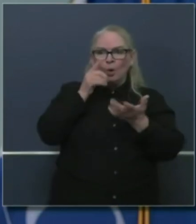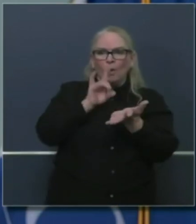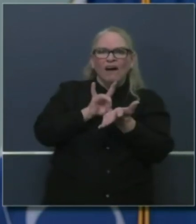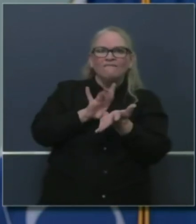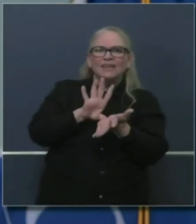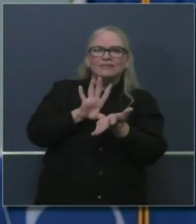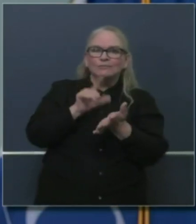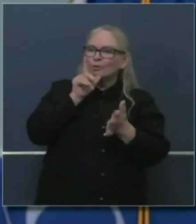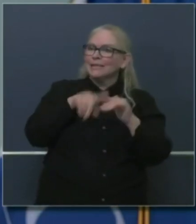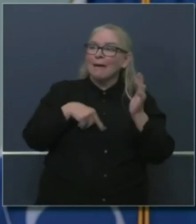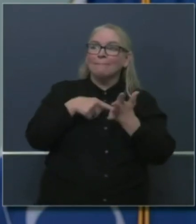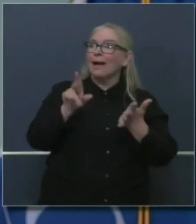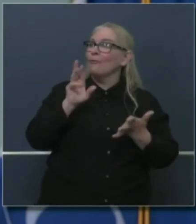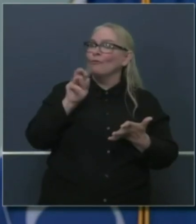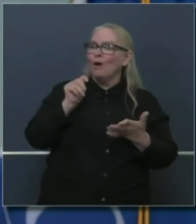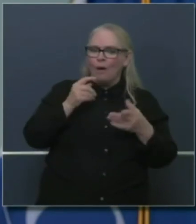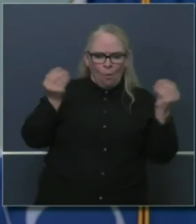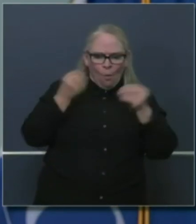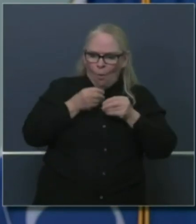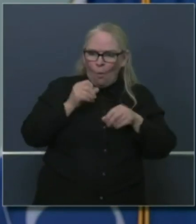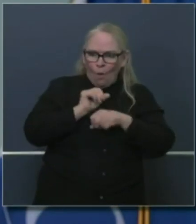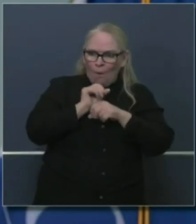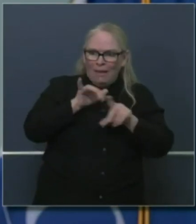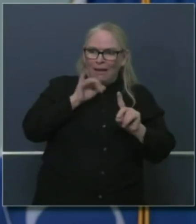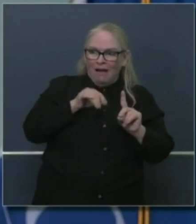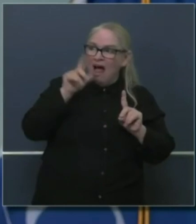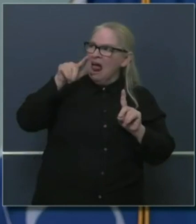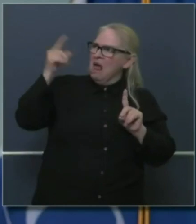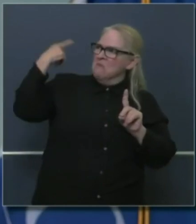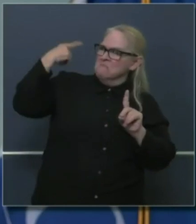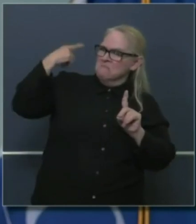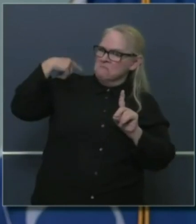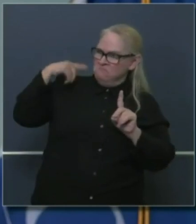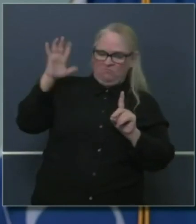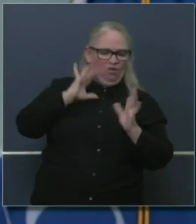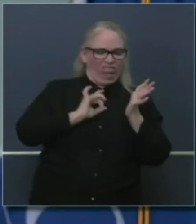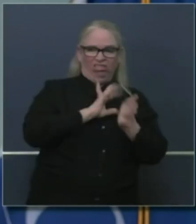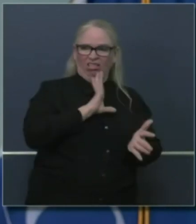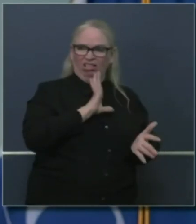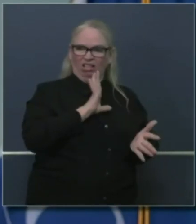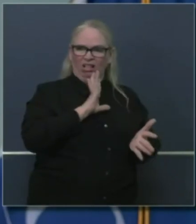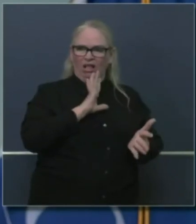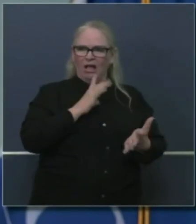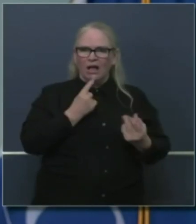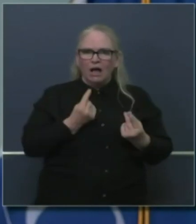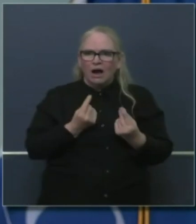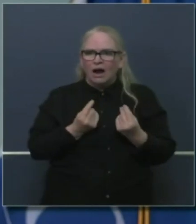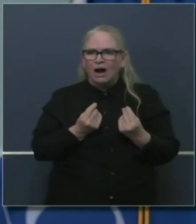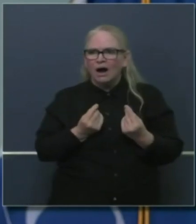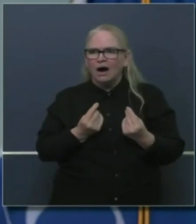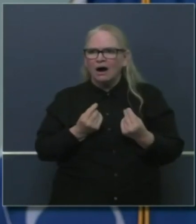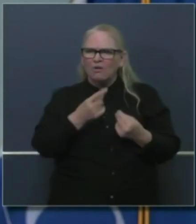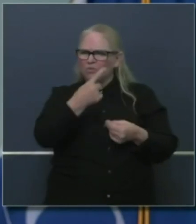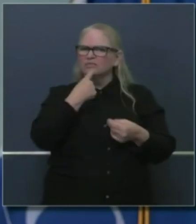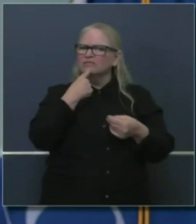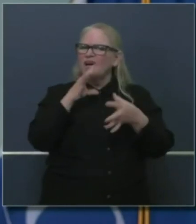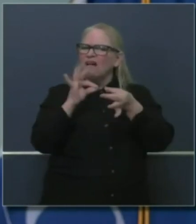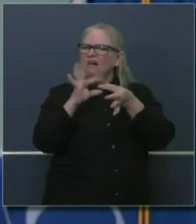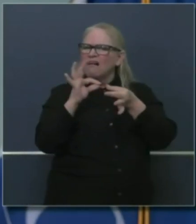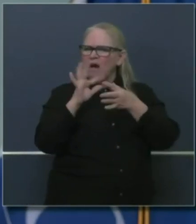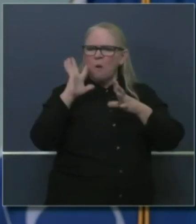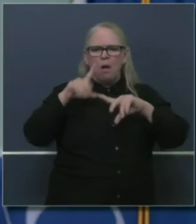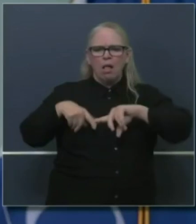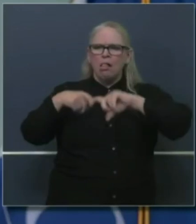some housing advocates say that's because the order you signed to halt evictions is fairly weak. Are they right? Well, I don't know.